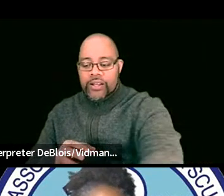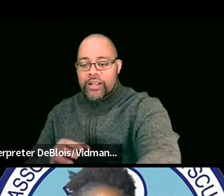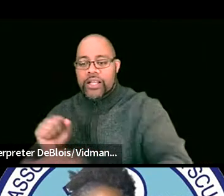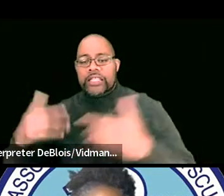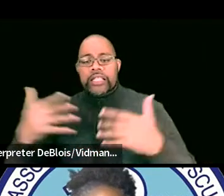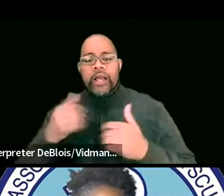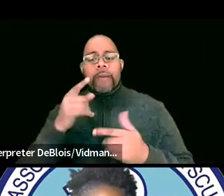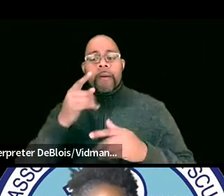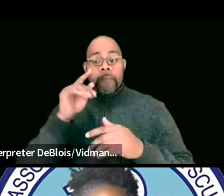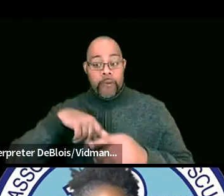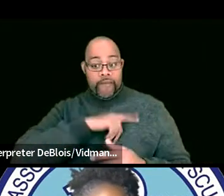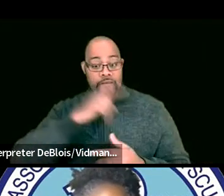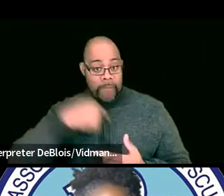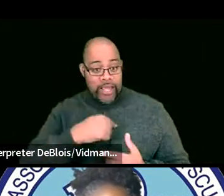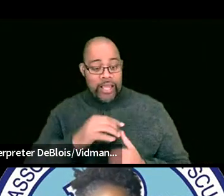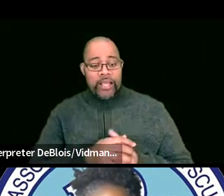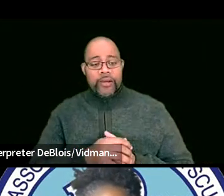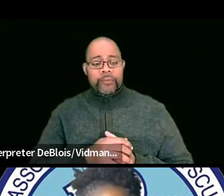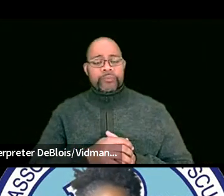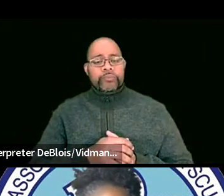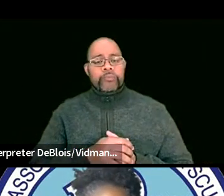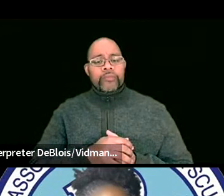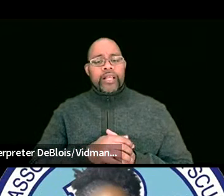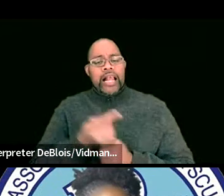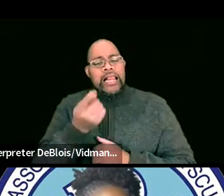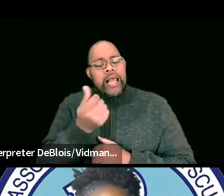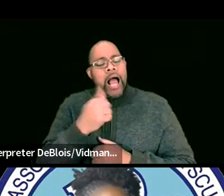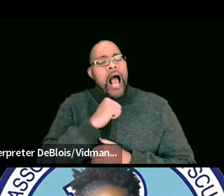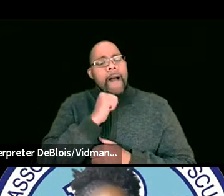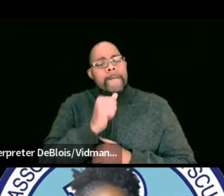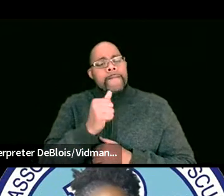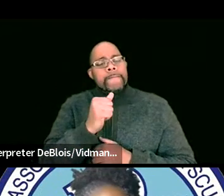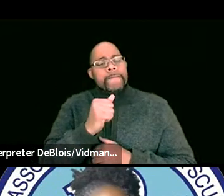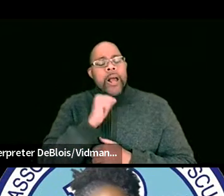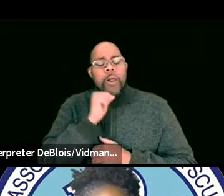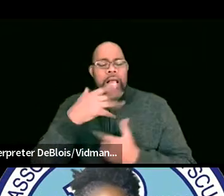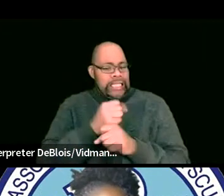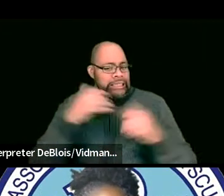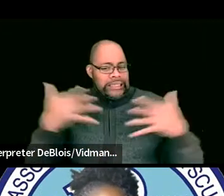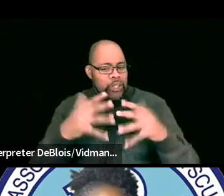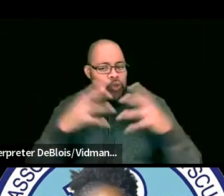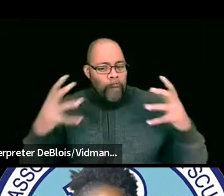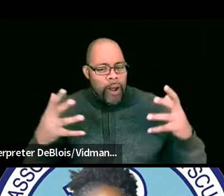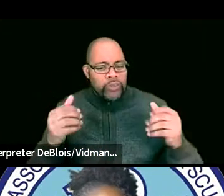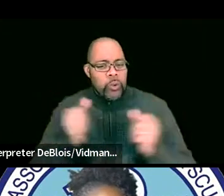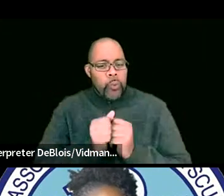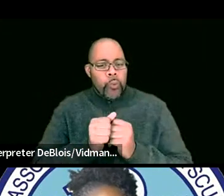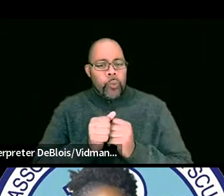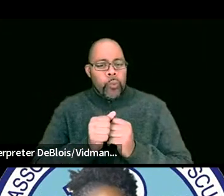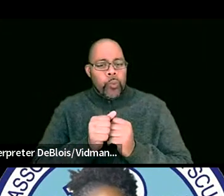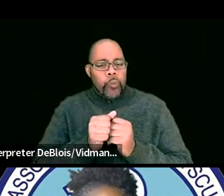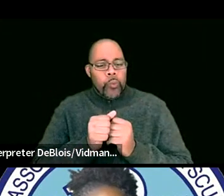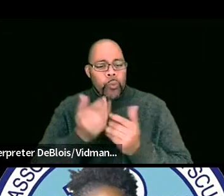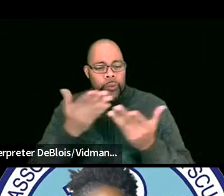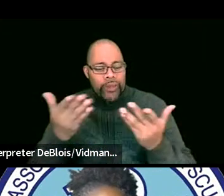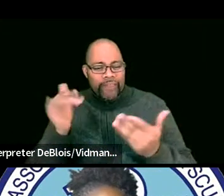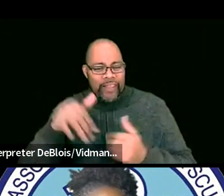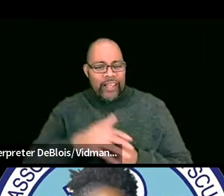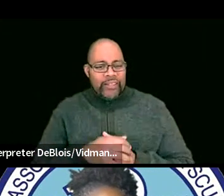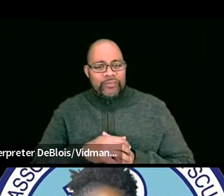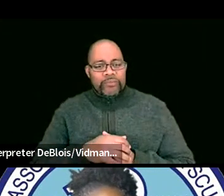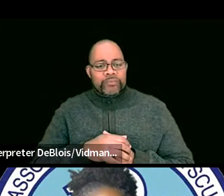me personally, it was a teeny bit. I don't get scared too much with thrills and things like